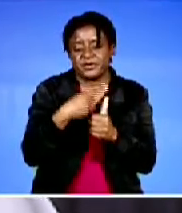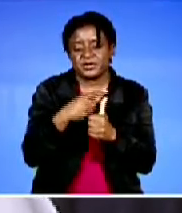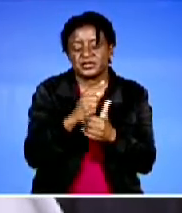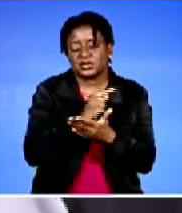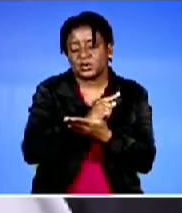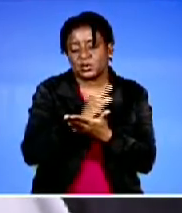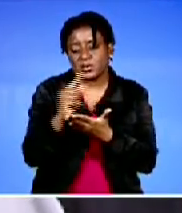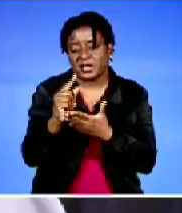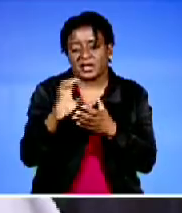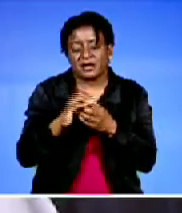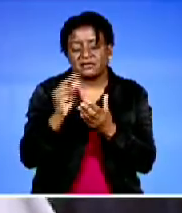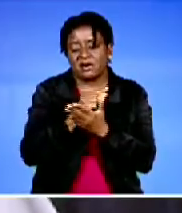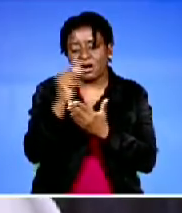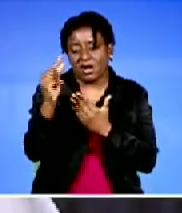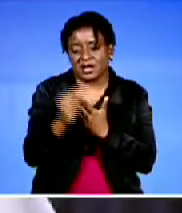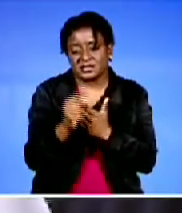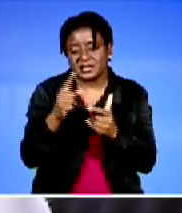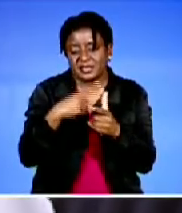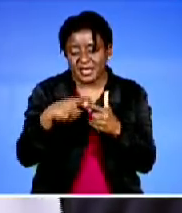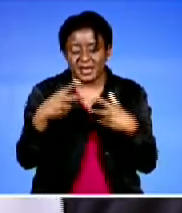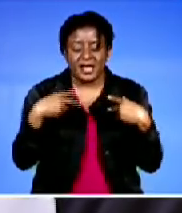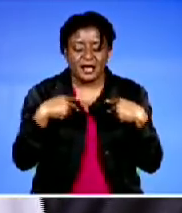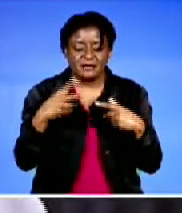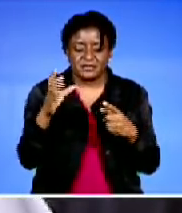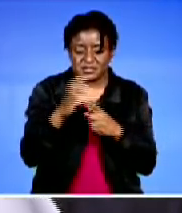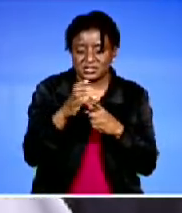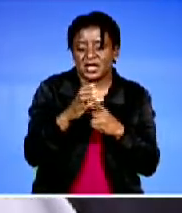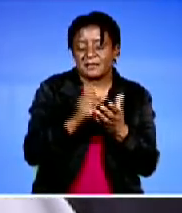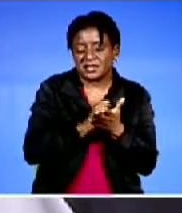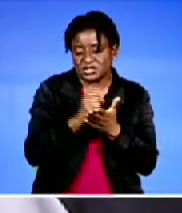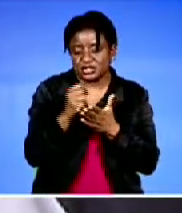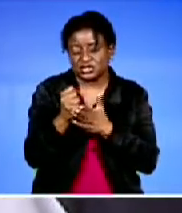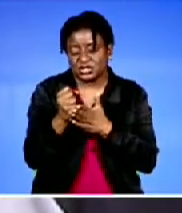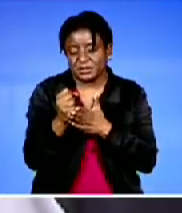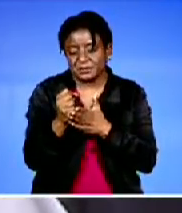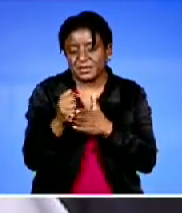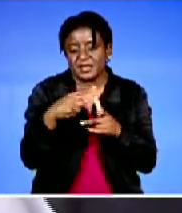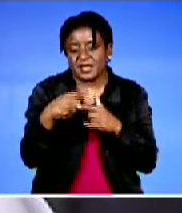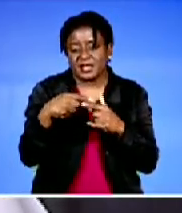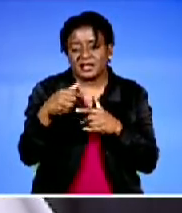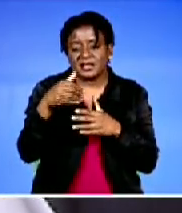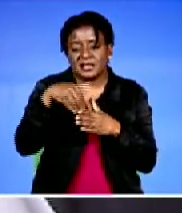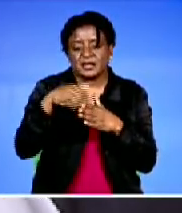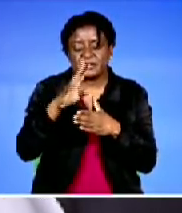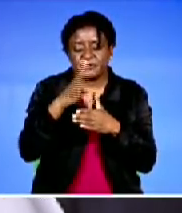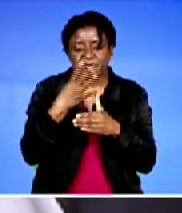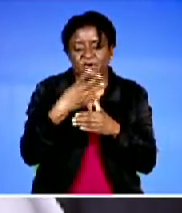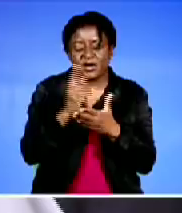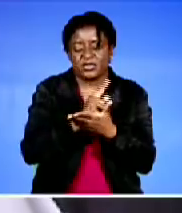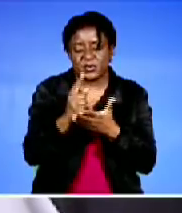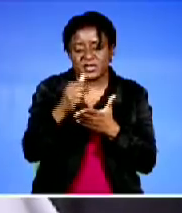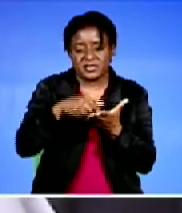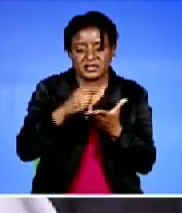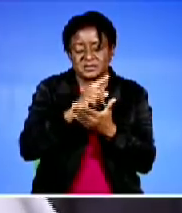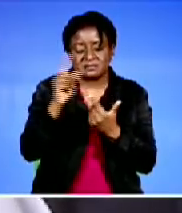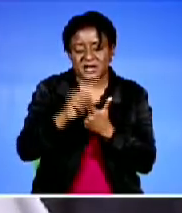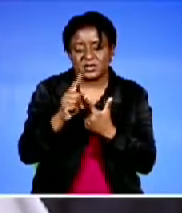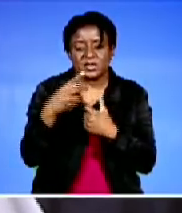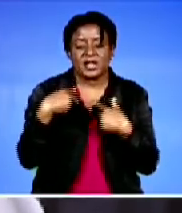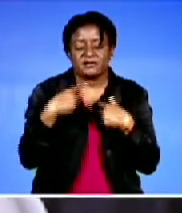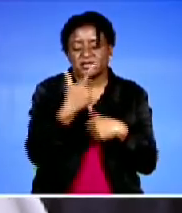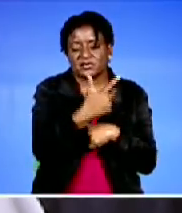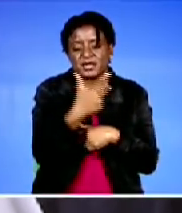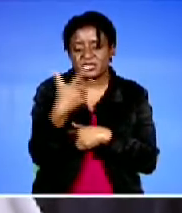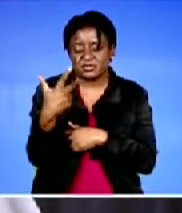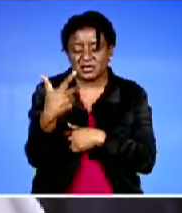so forth then. Sometimes in the 4th week of this month we're going to do like a 3-on-3 tournament with the whole junior league and mini